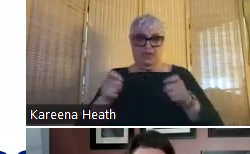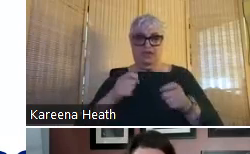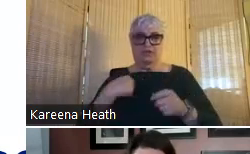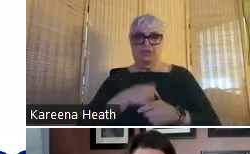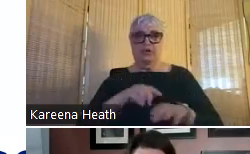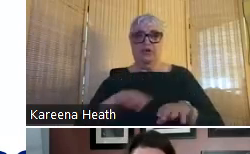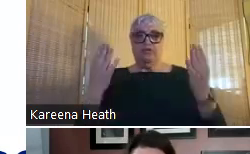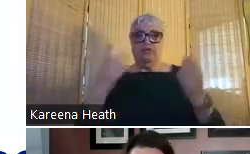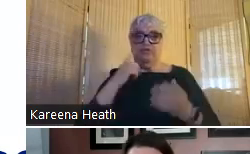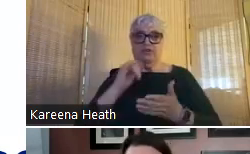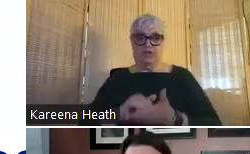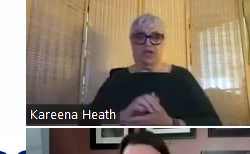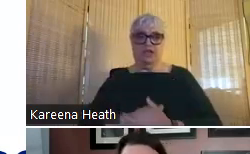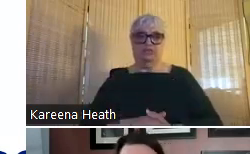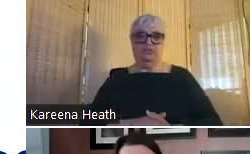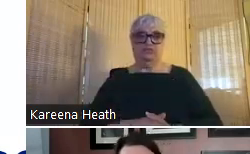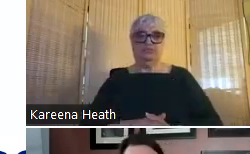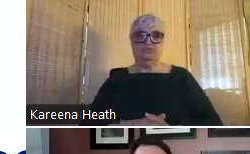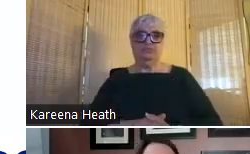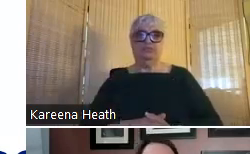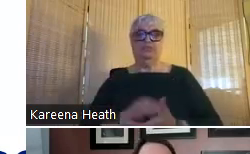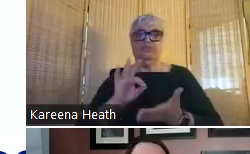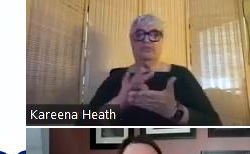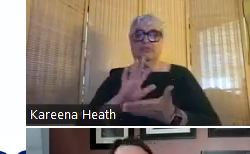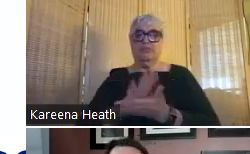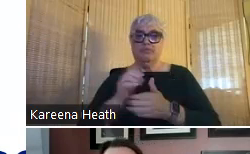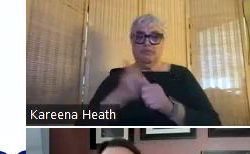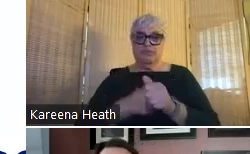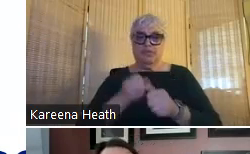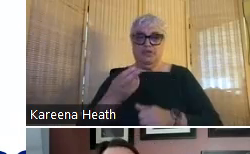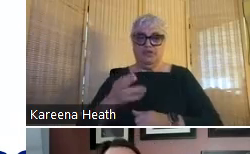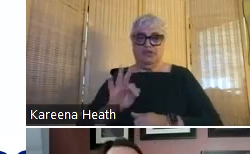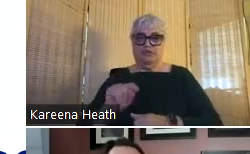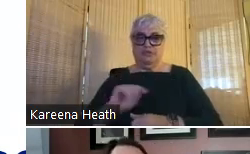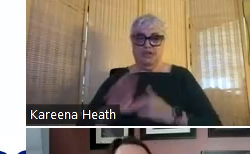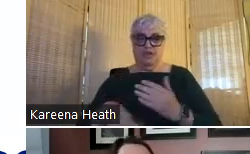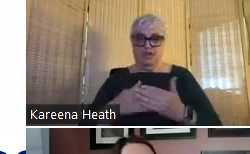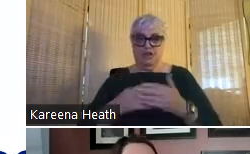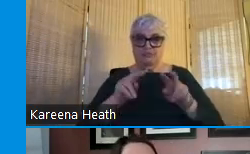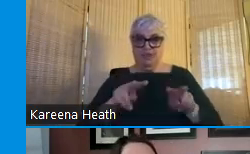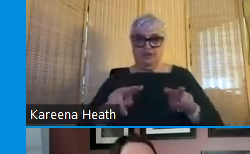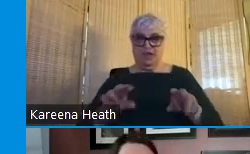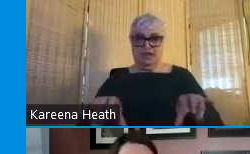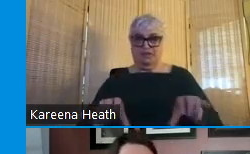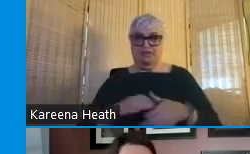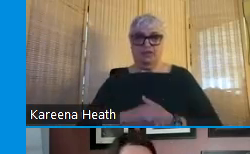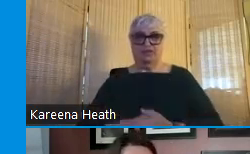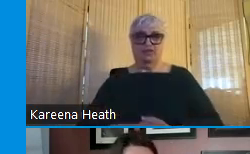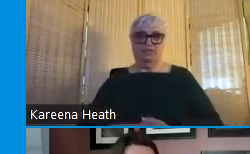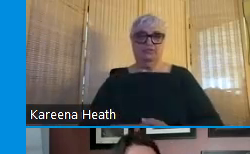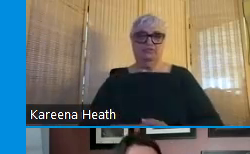open to feedback around that. And then documentation per shift to include all monitoring activities. Next slide,